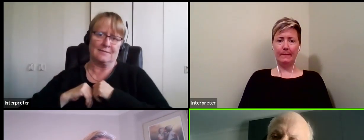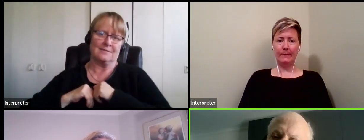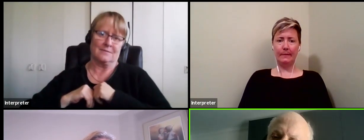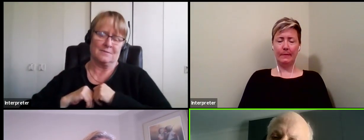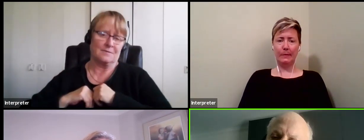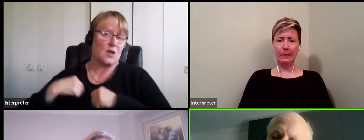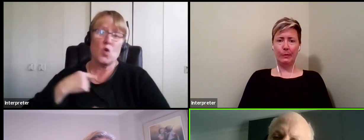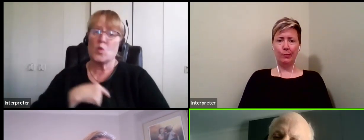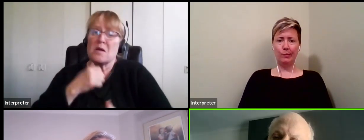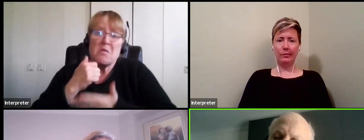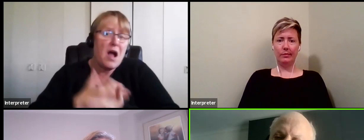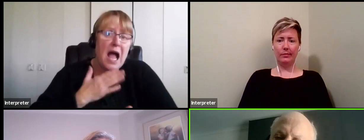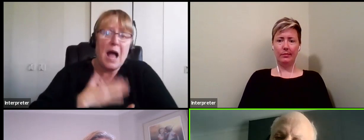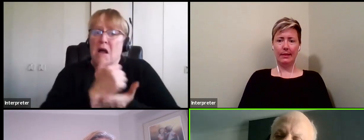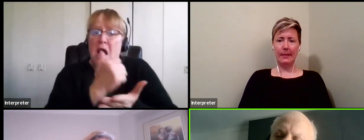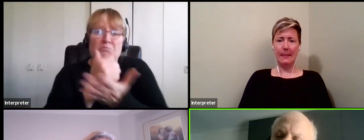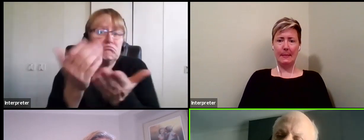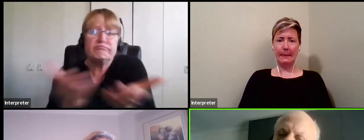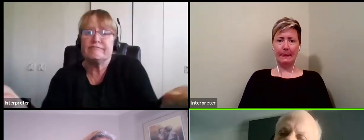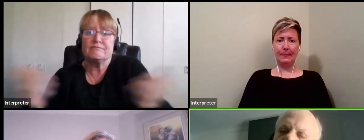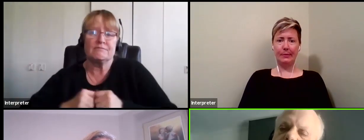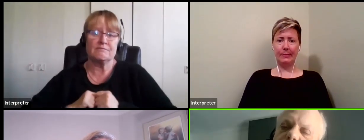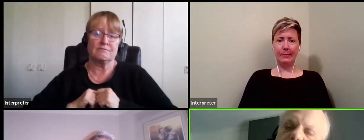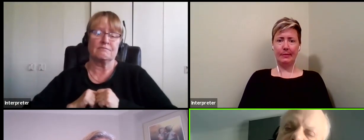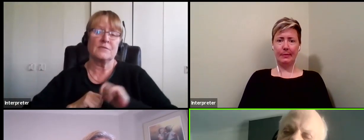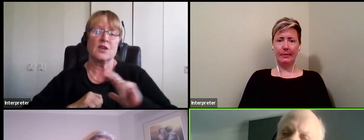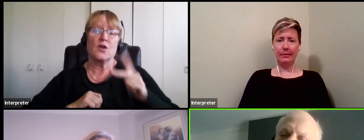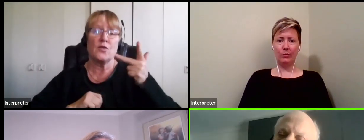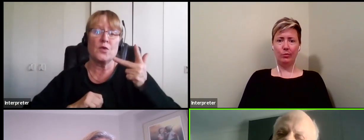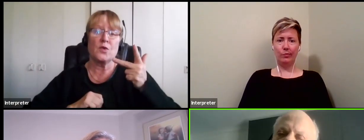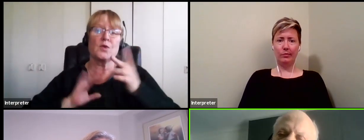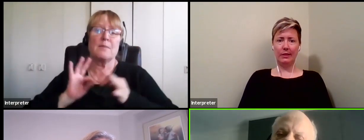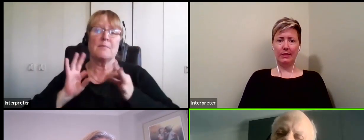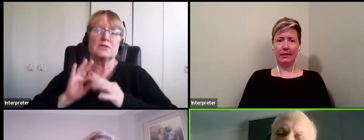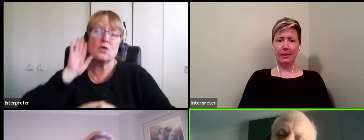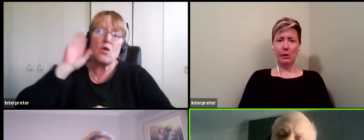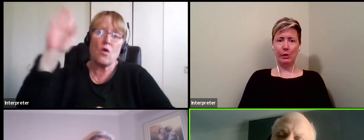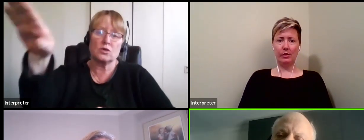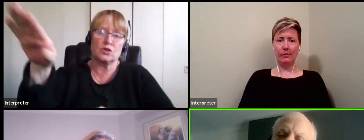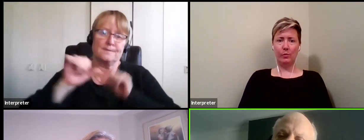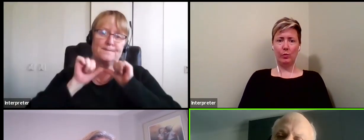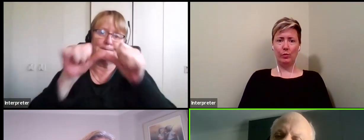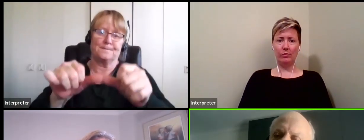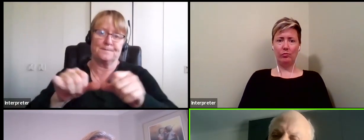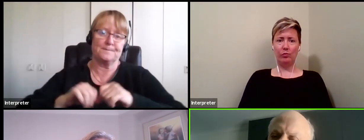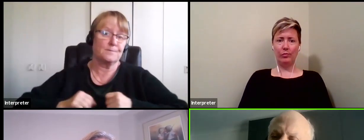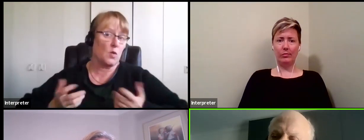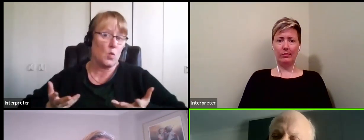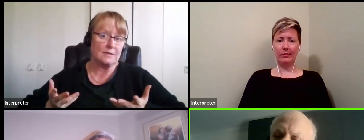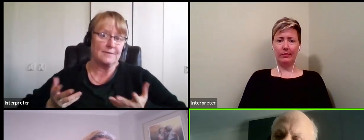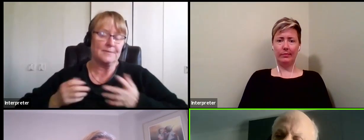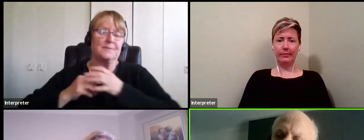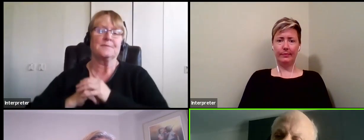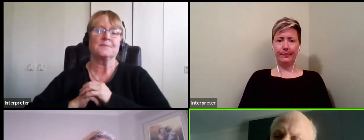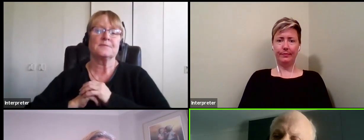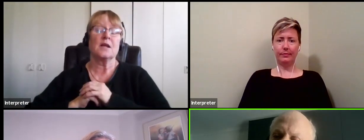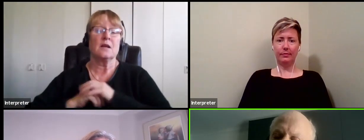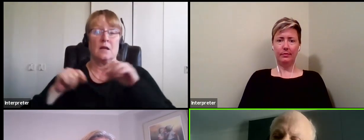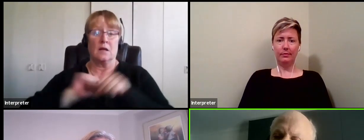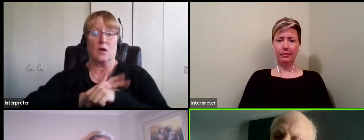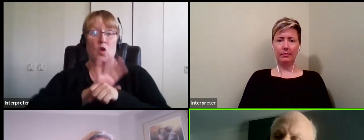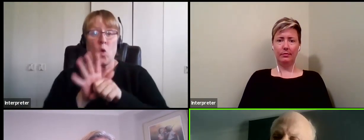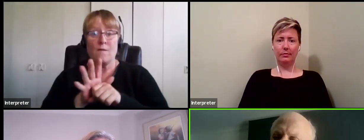way we can. The third thing is a long-term message, and that is this. When this is all over,